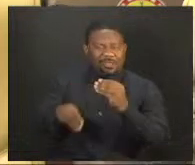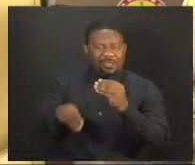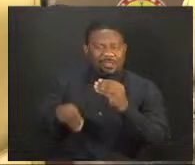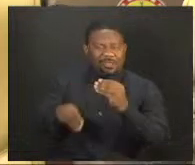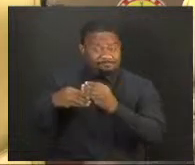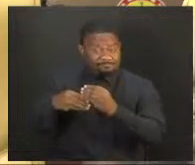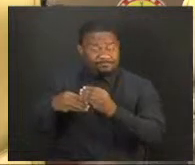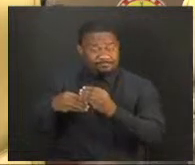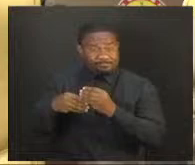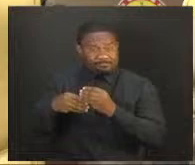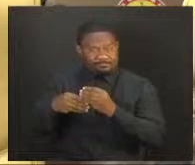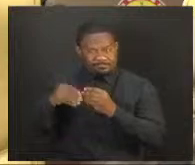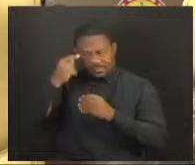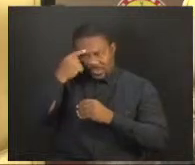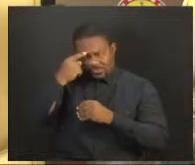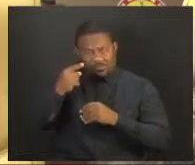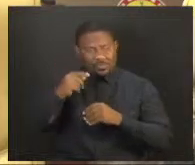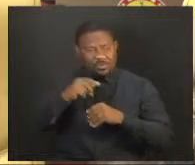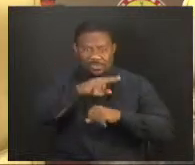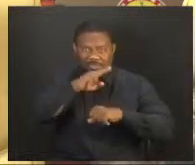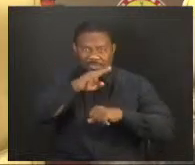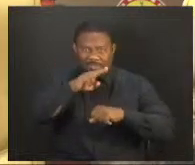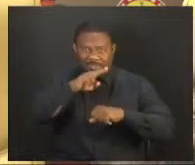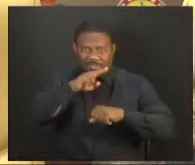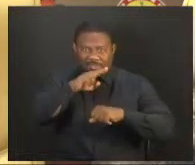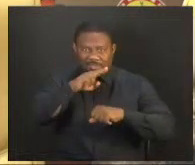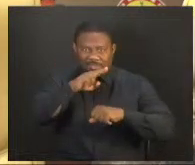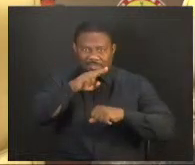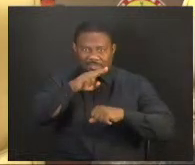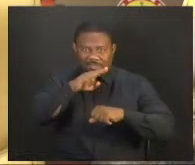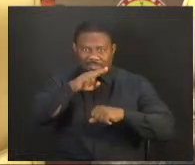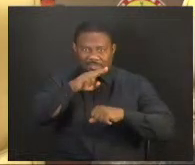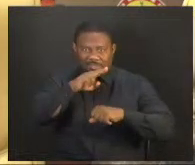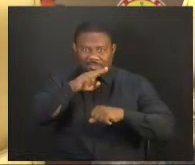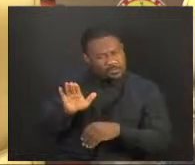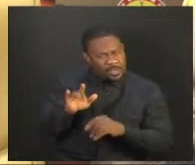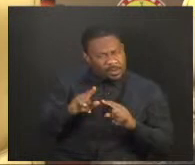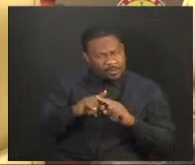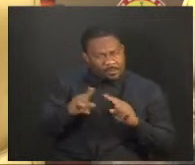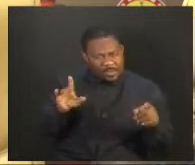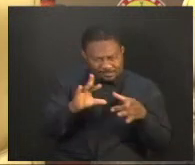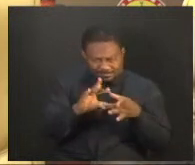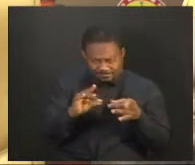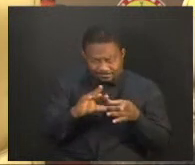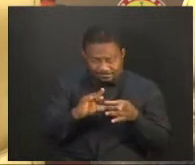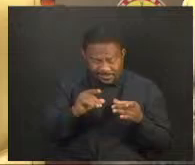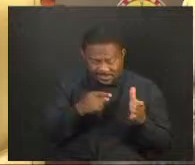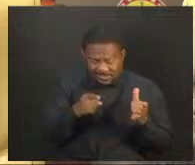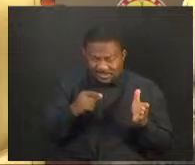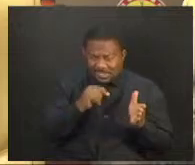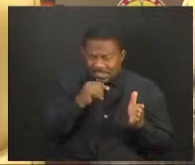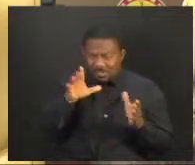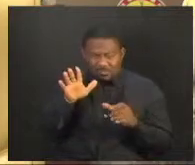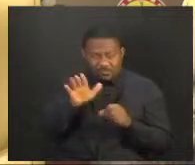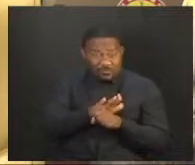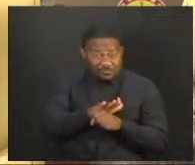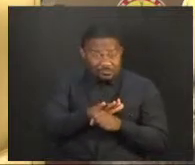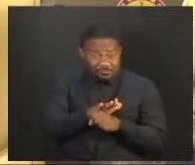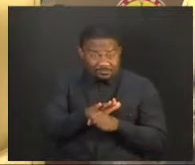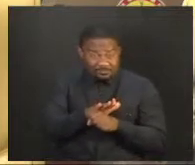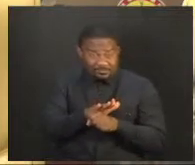responsibility for national security. The rendition here does not accurately capture that because it's not